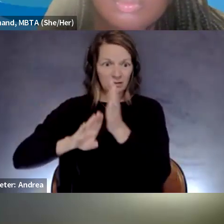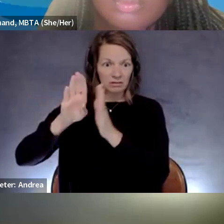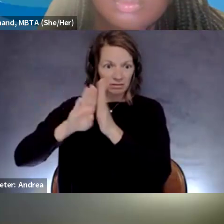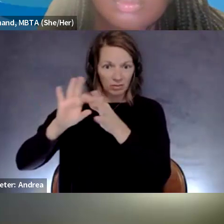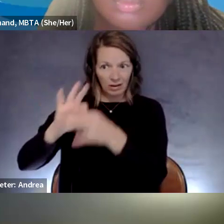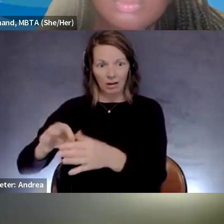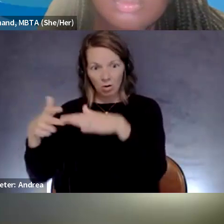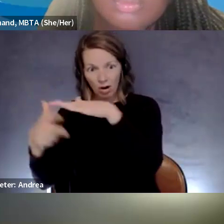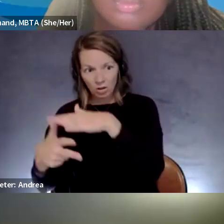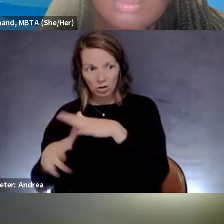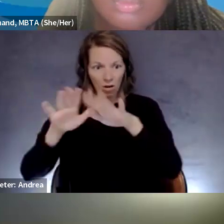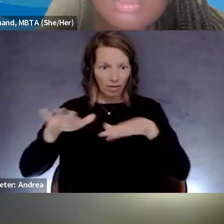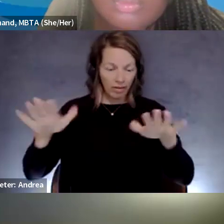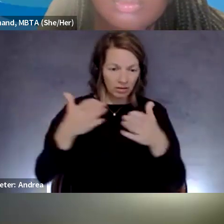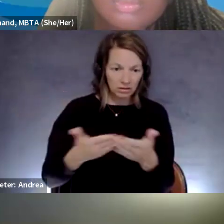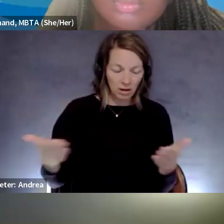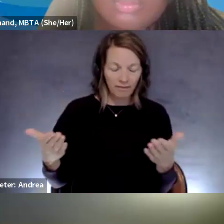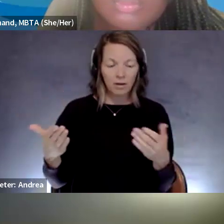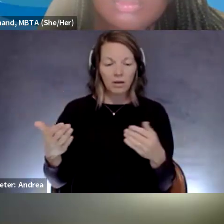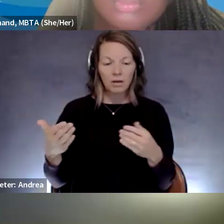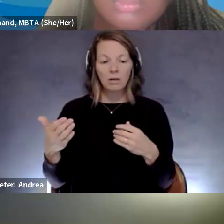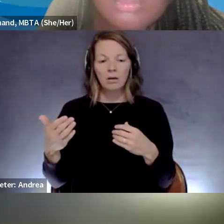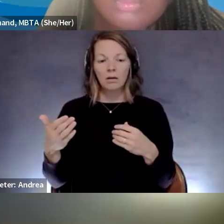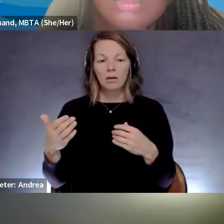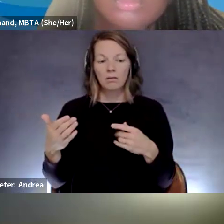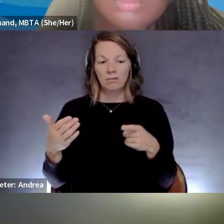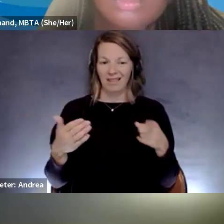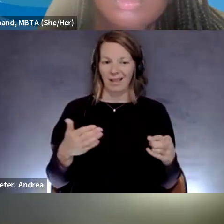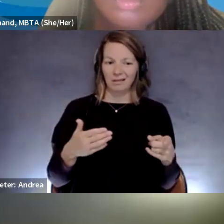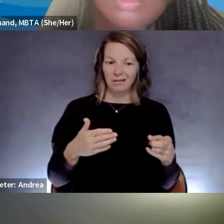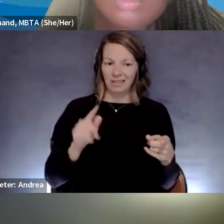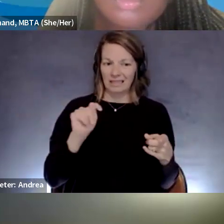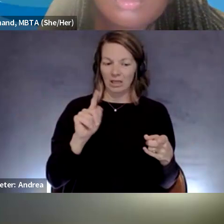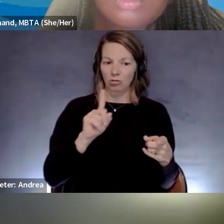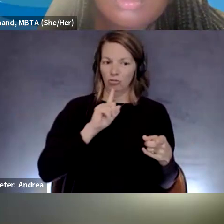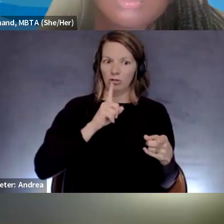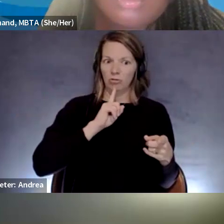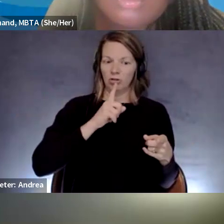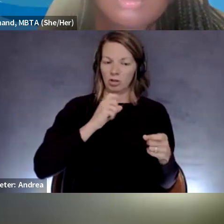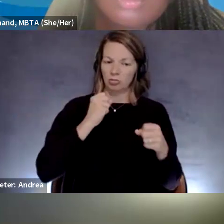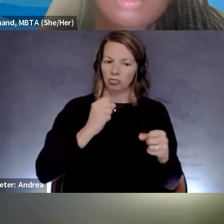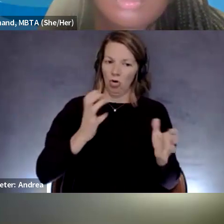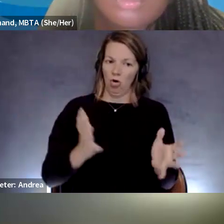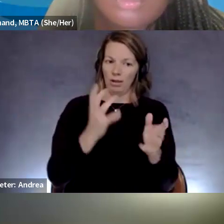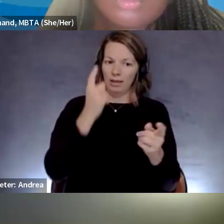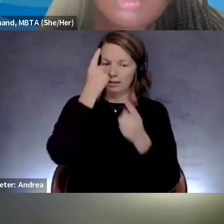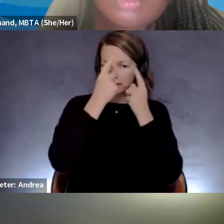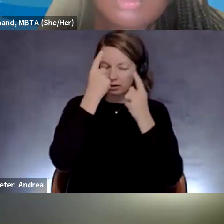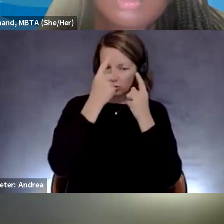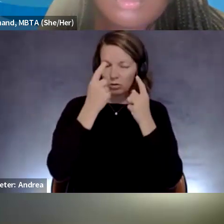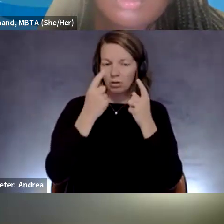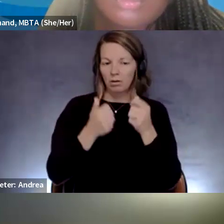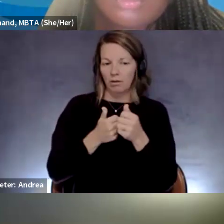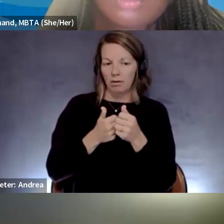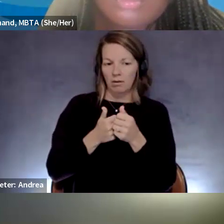garage, around all sorts of things, that the T really, really, really strongly consider